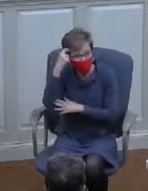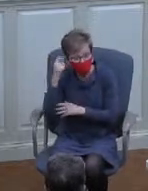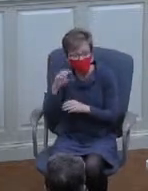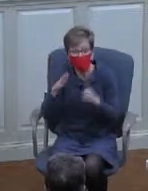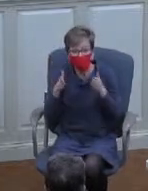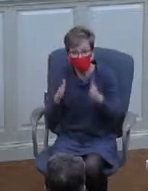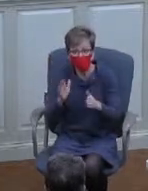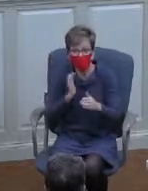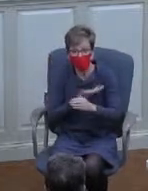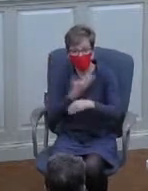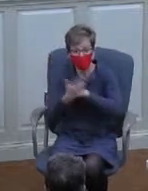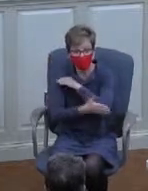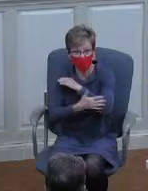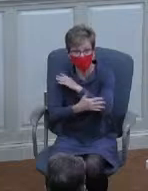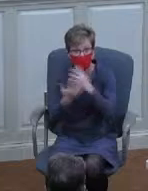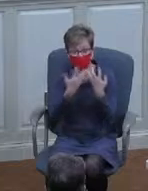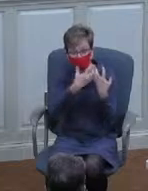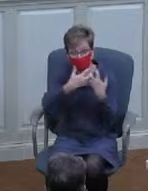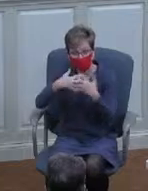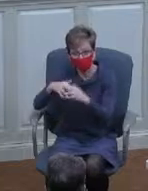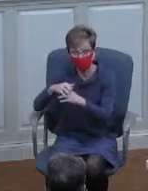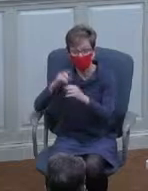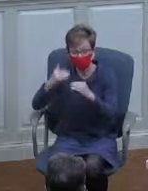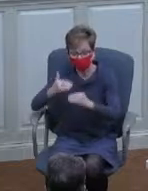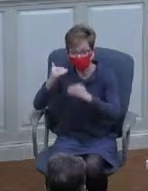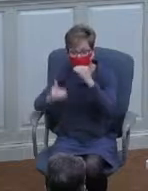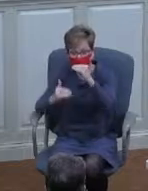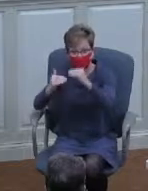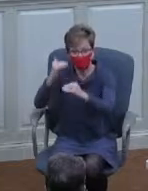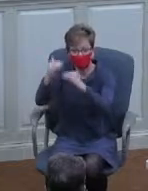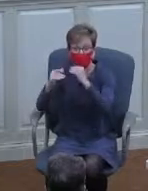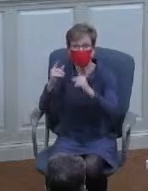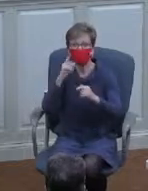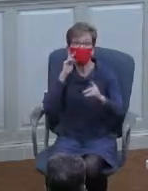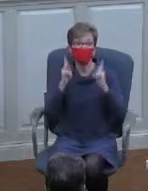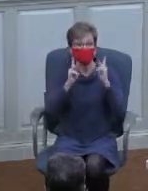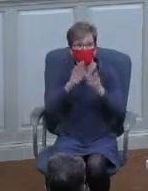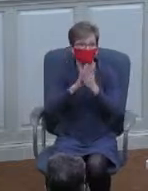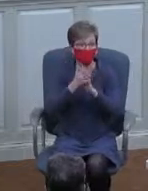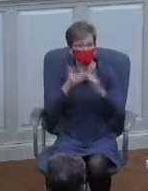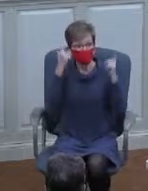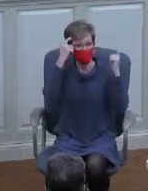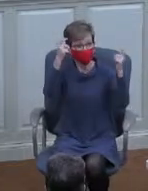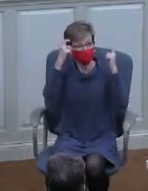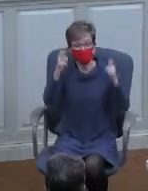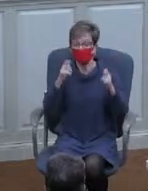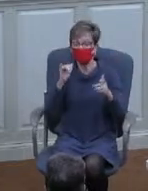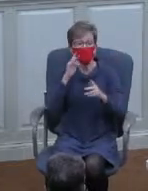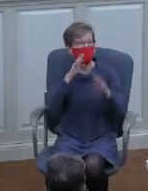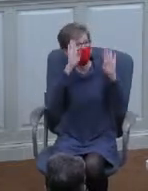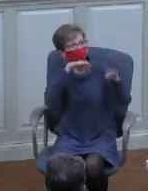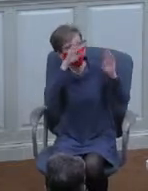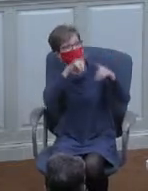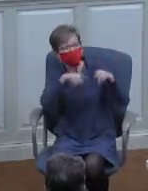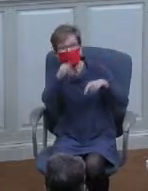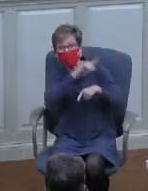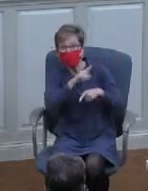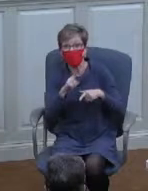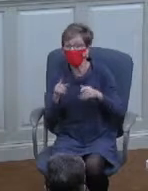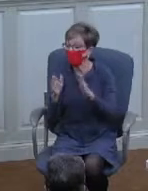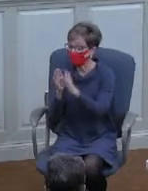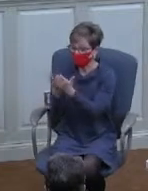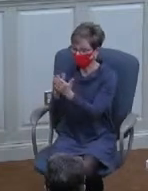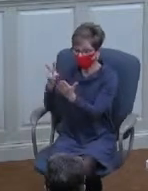country works. Slogans and verbal potshots have become our common currency. Books are strangers to many of